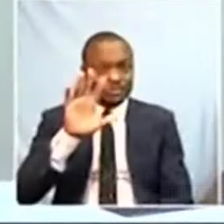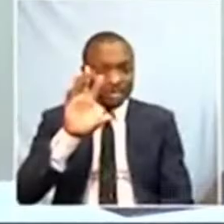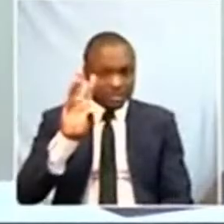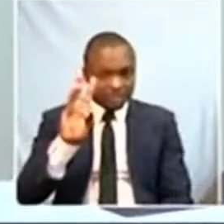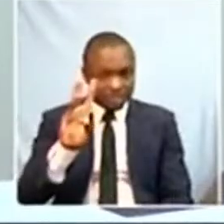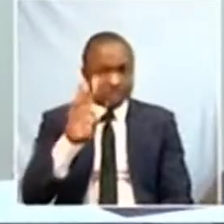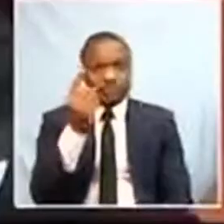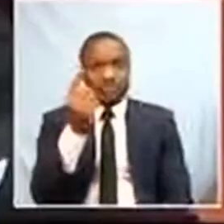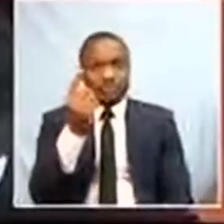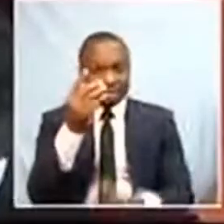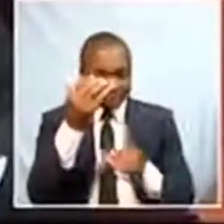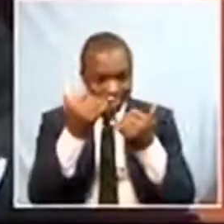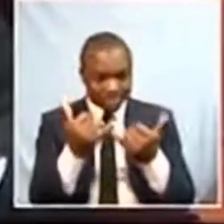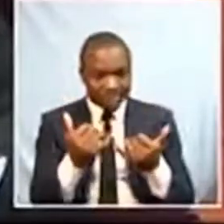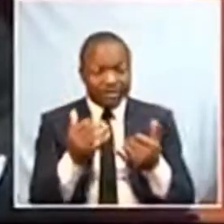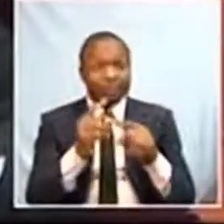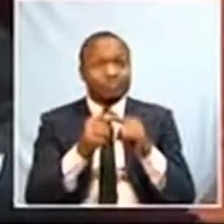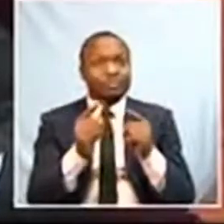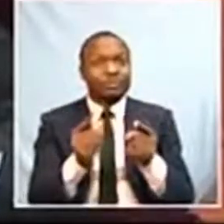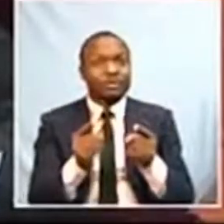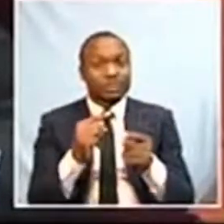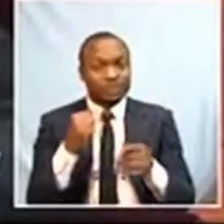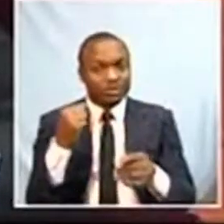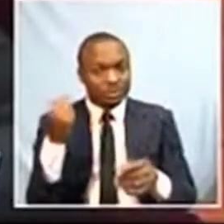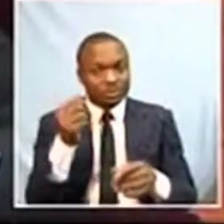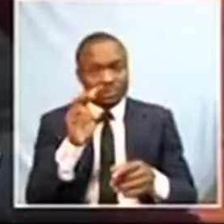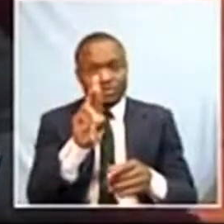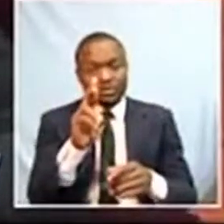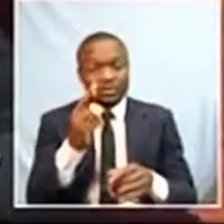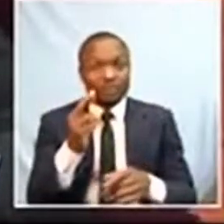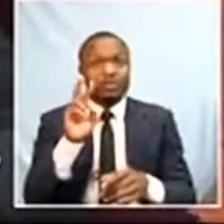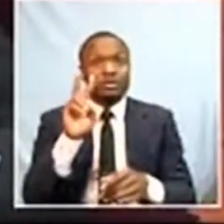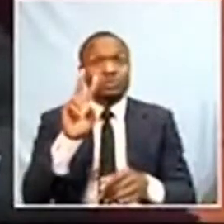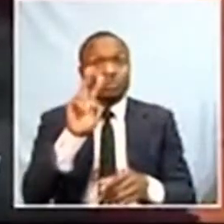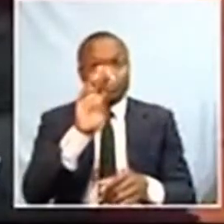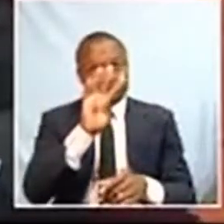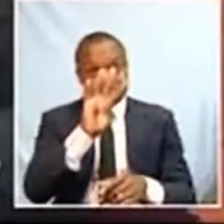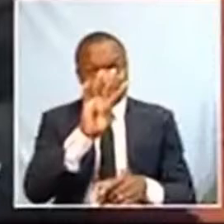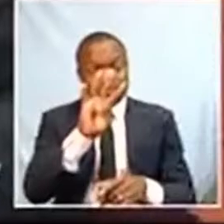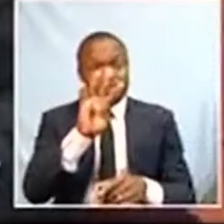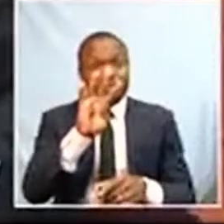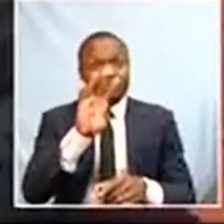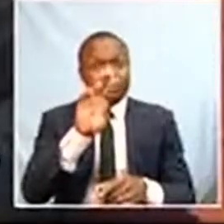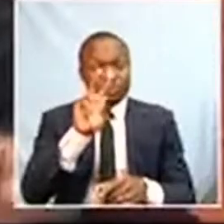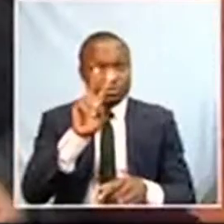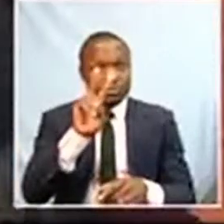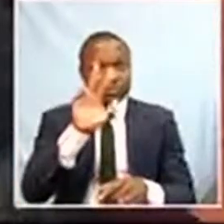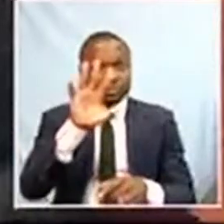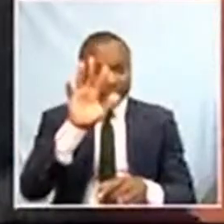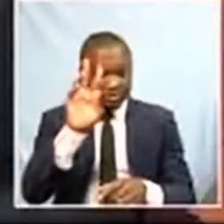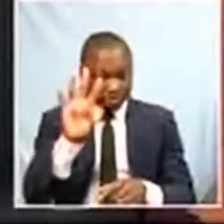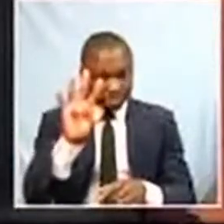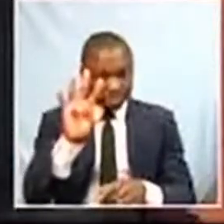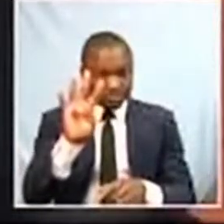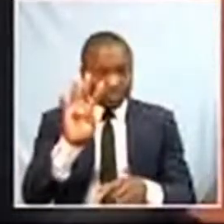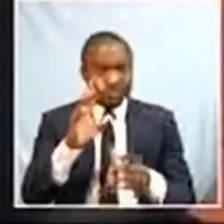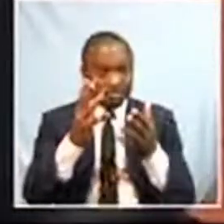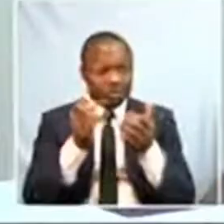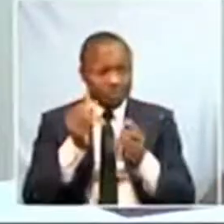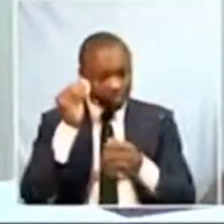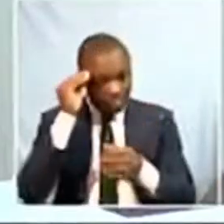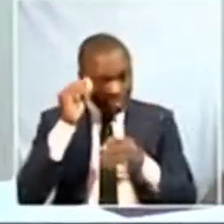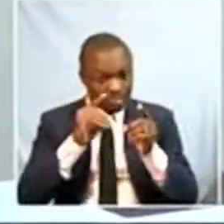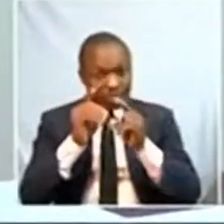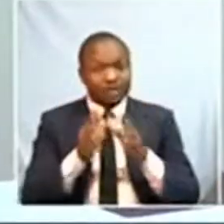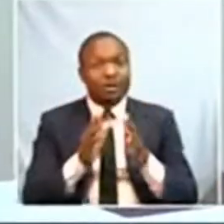5,224,561 as it now. However, we only recovered 254. Yes. So leaving a balance I want to find out from Director